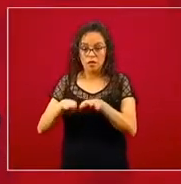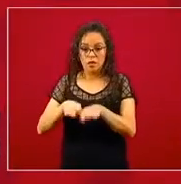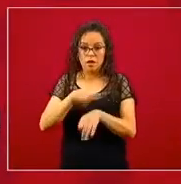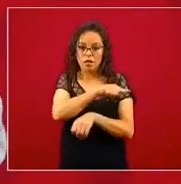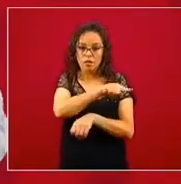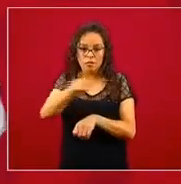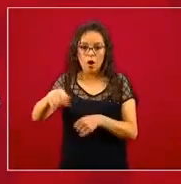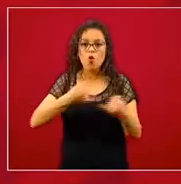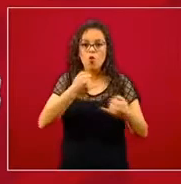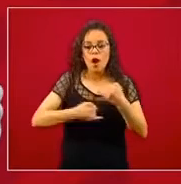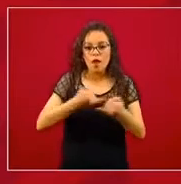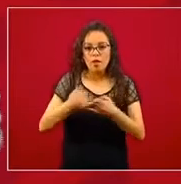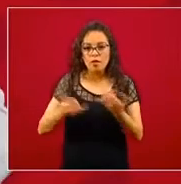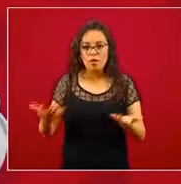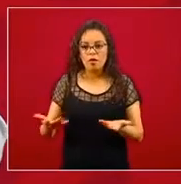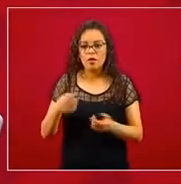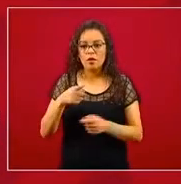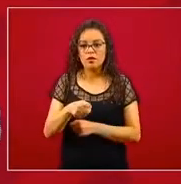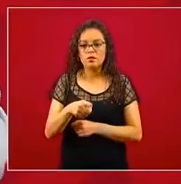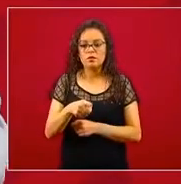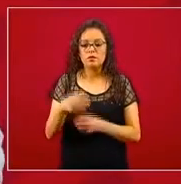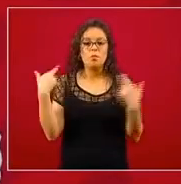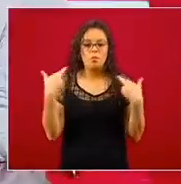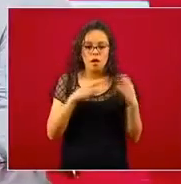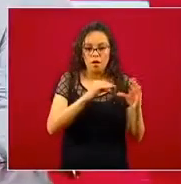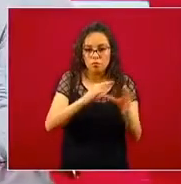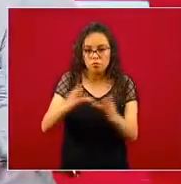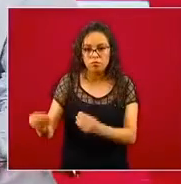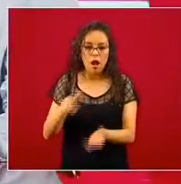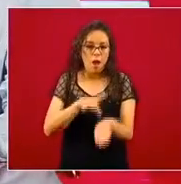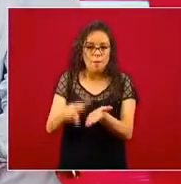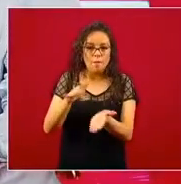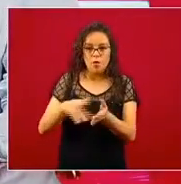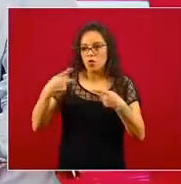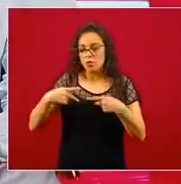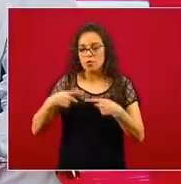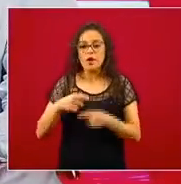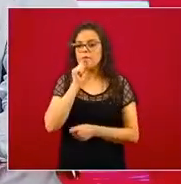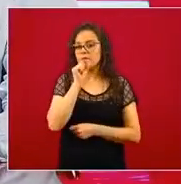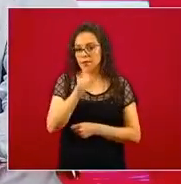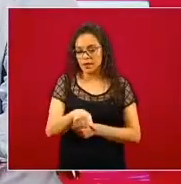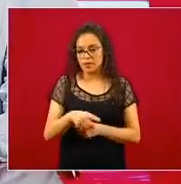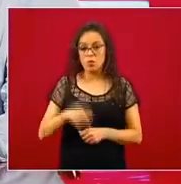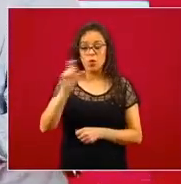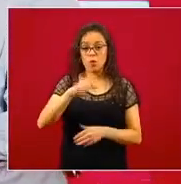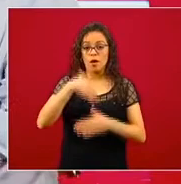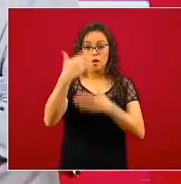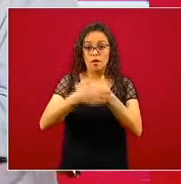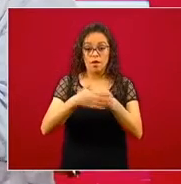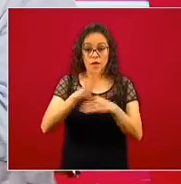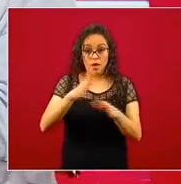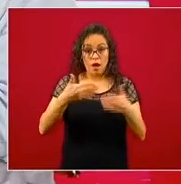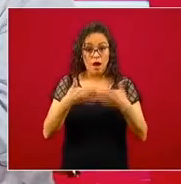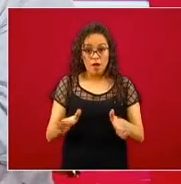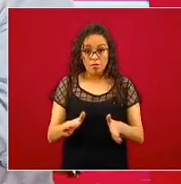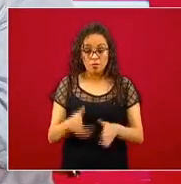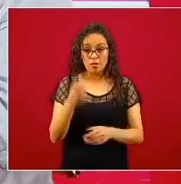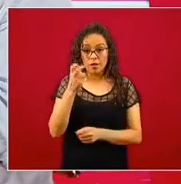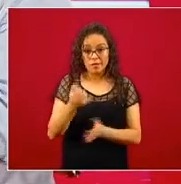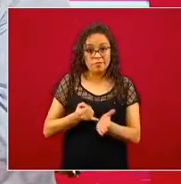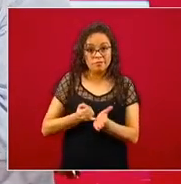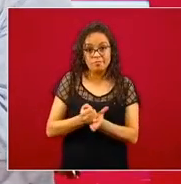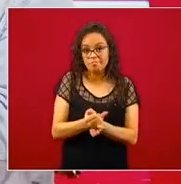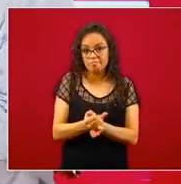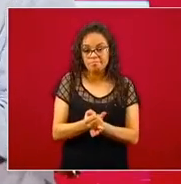people involved made this decision. This is good to diminish the epidemic risk at a national, regional